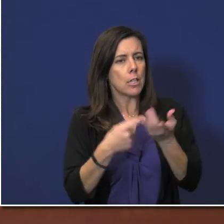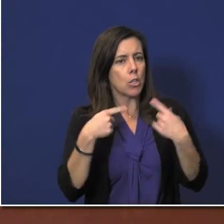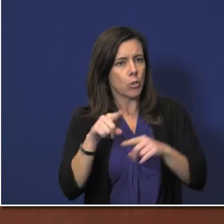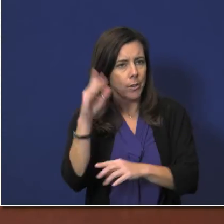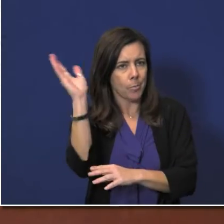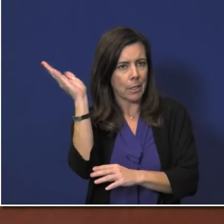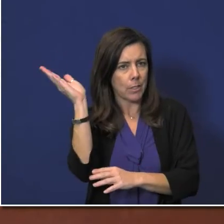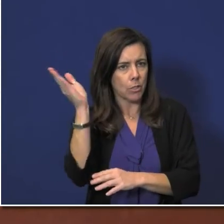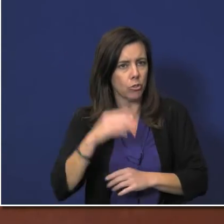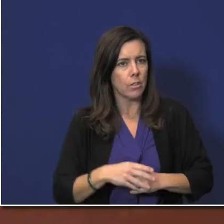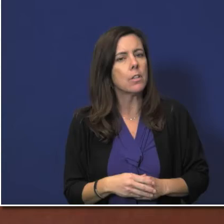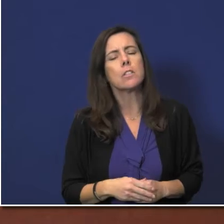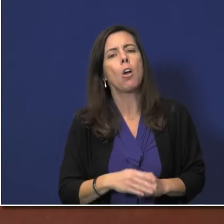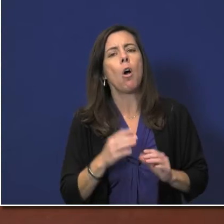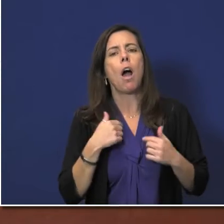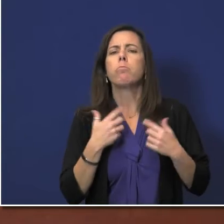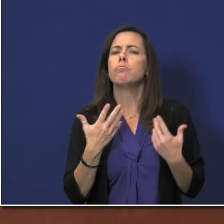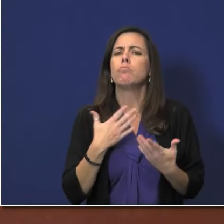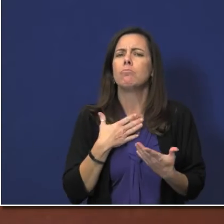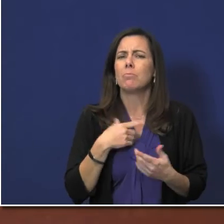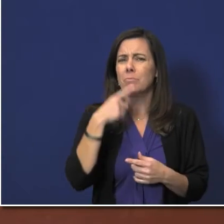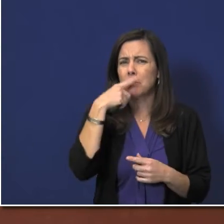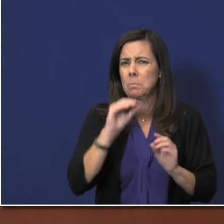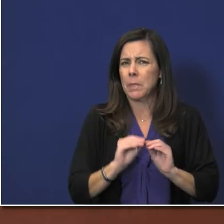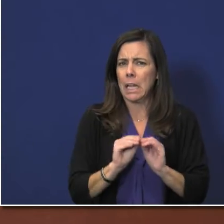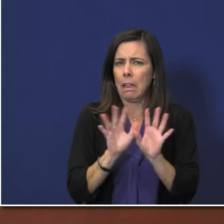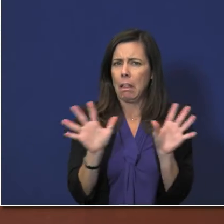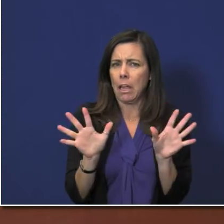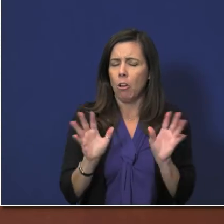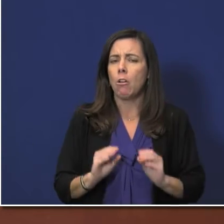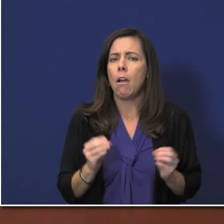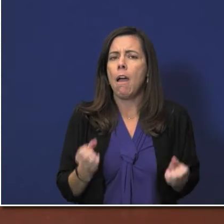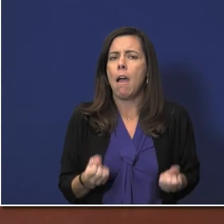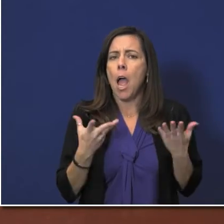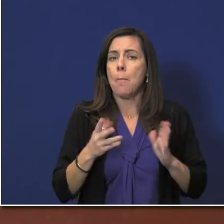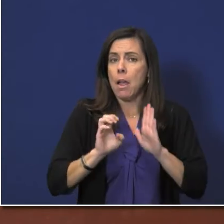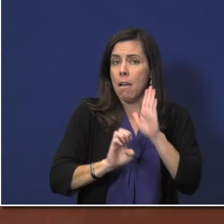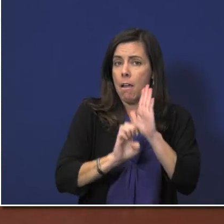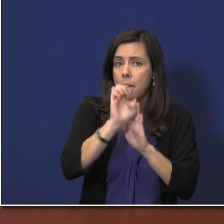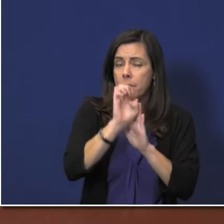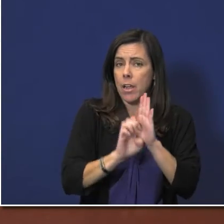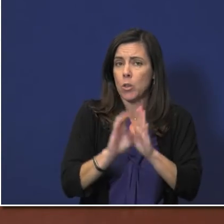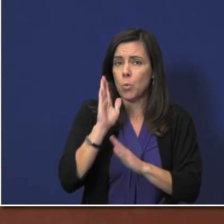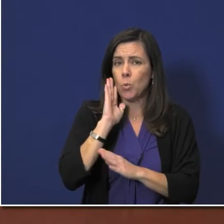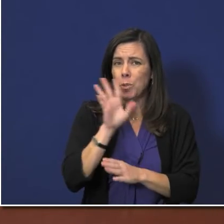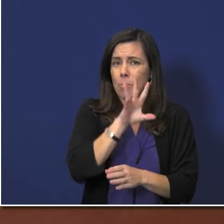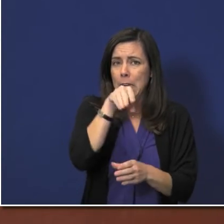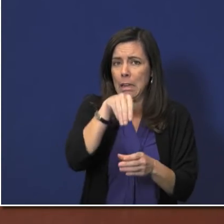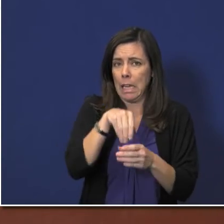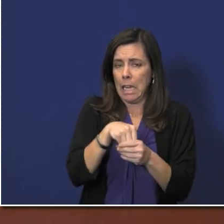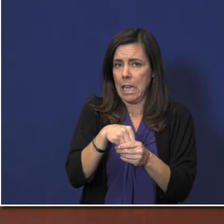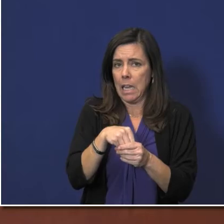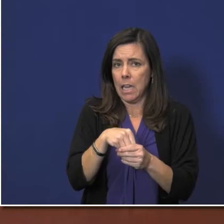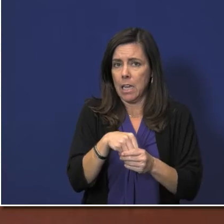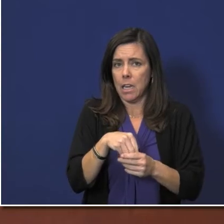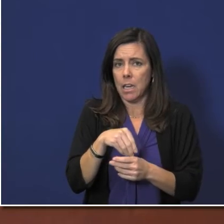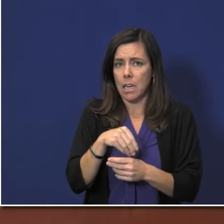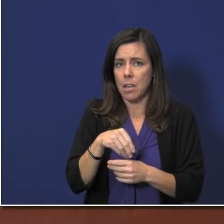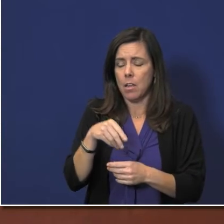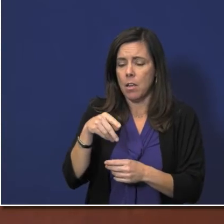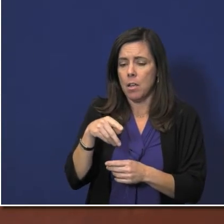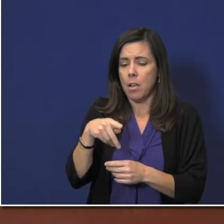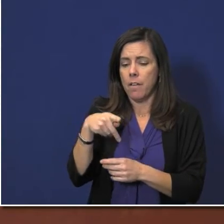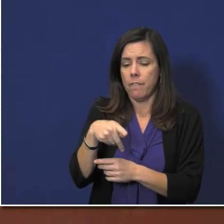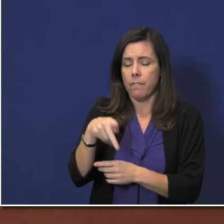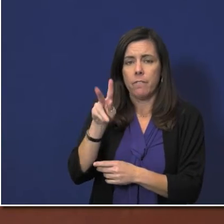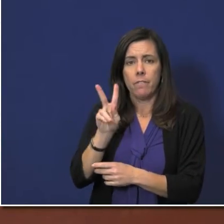So for clarification, how many elevators will be in the Performing Arts Center